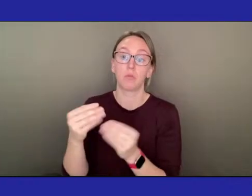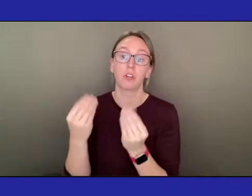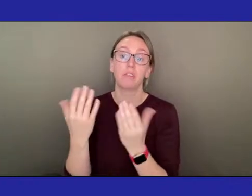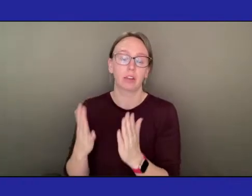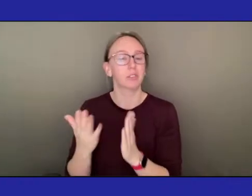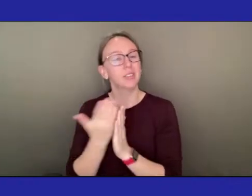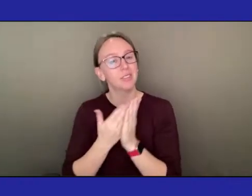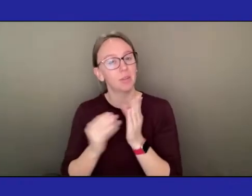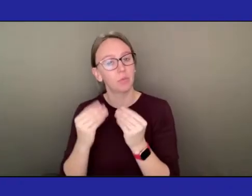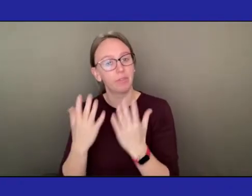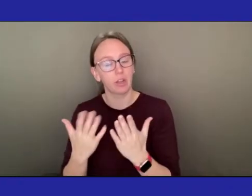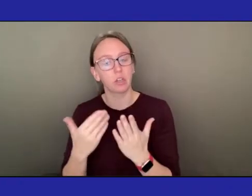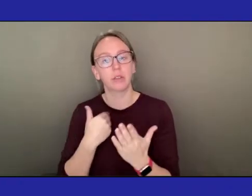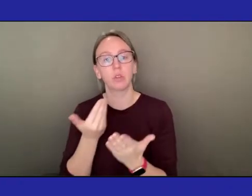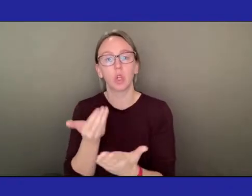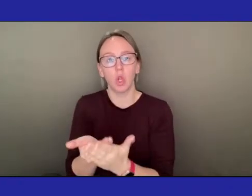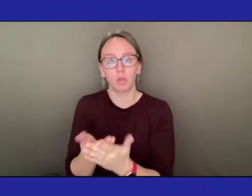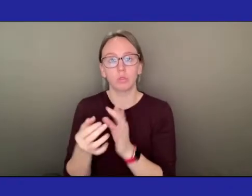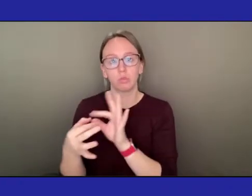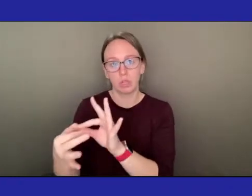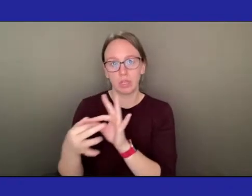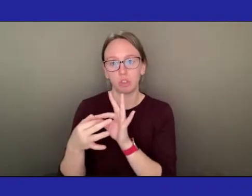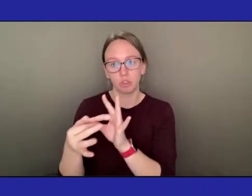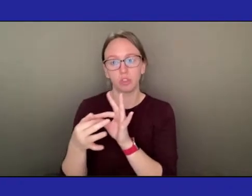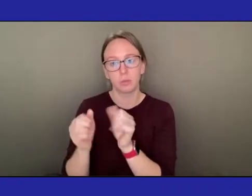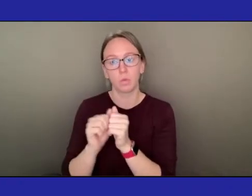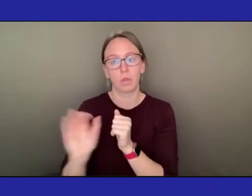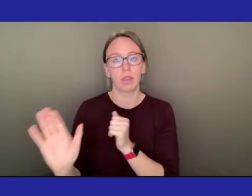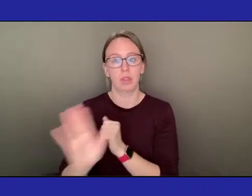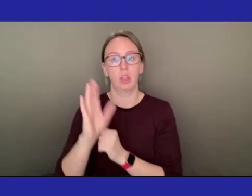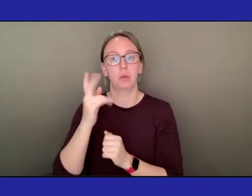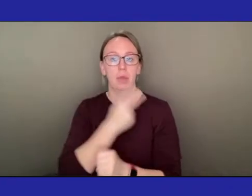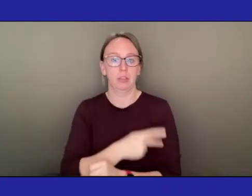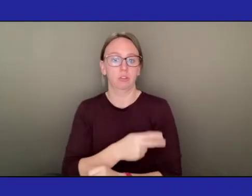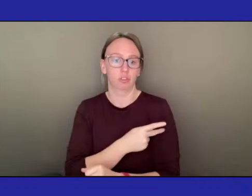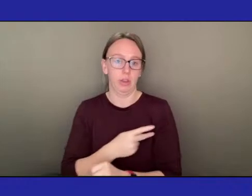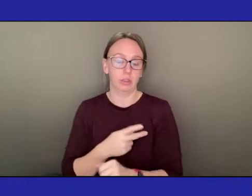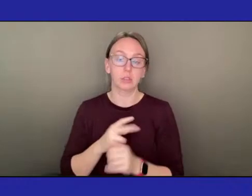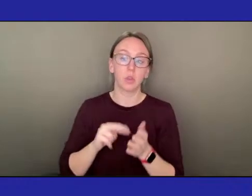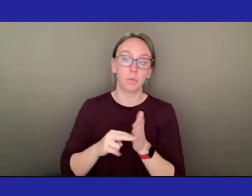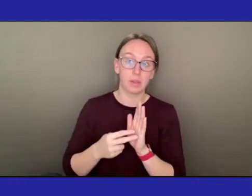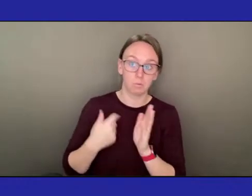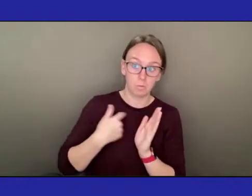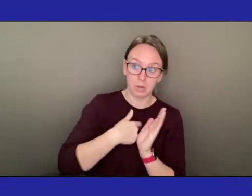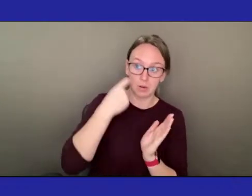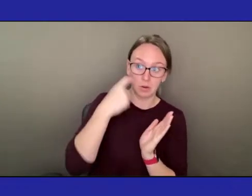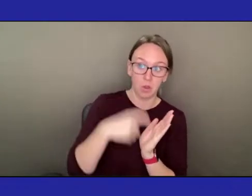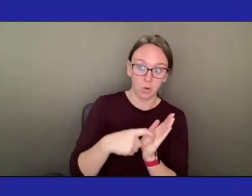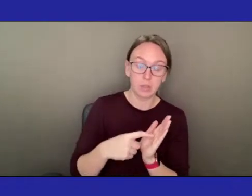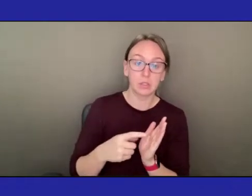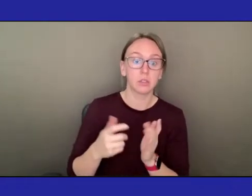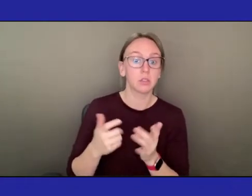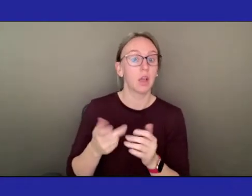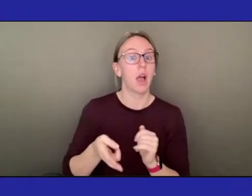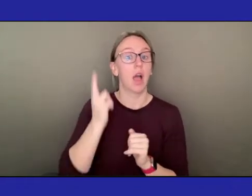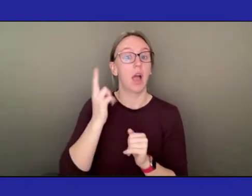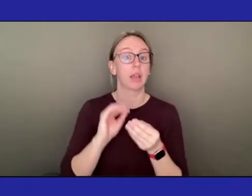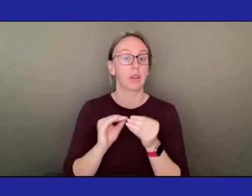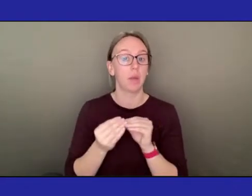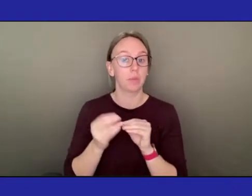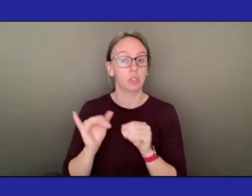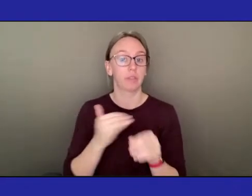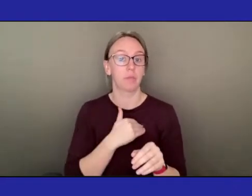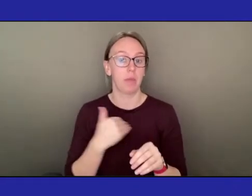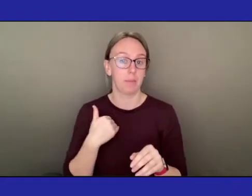close relationships with their patients. So where we see significant volume of members